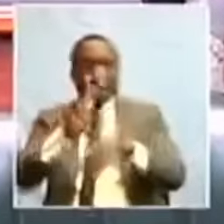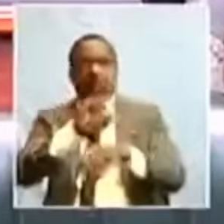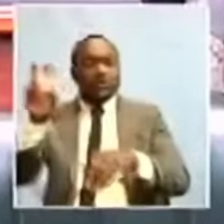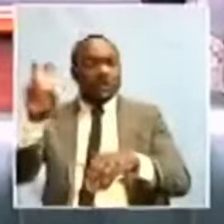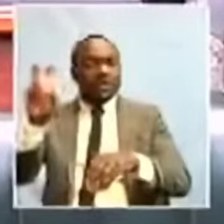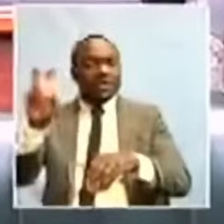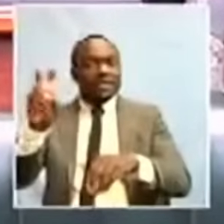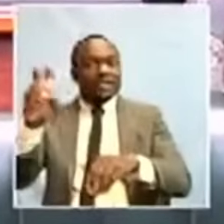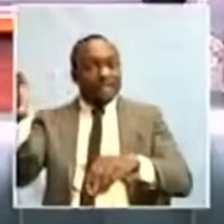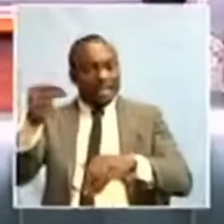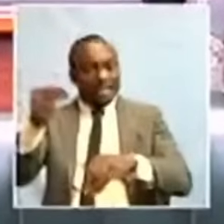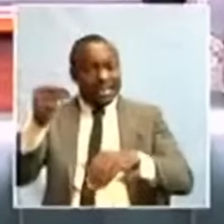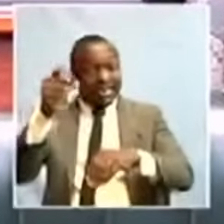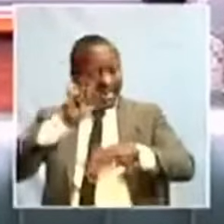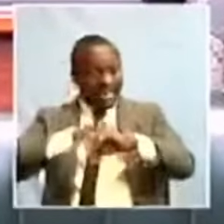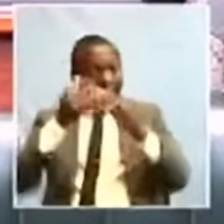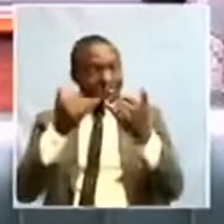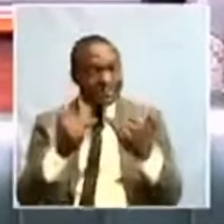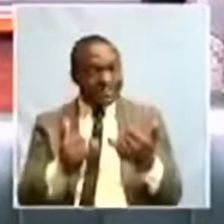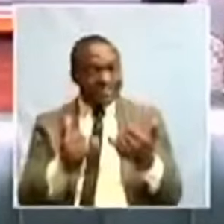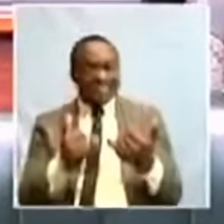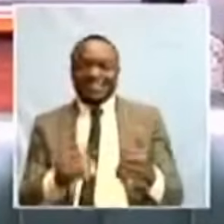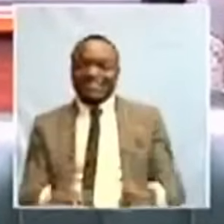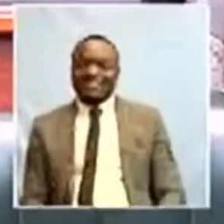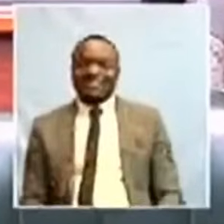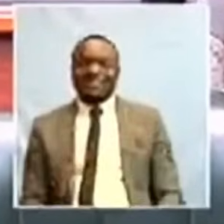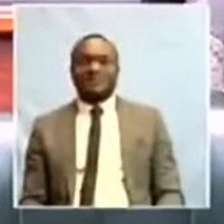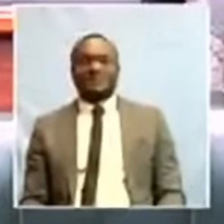this time. That is the...